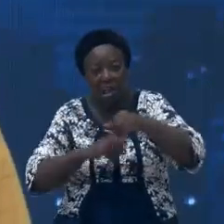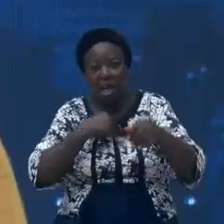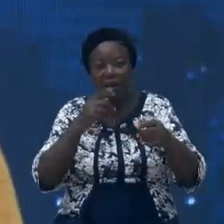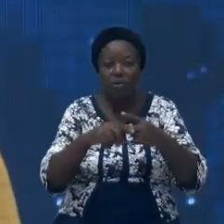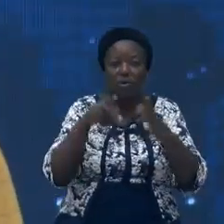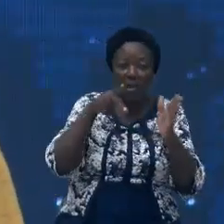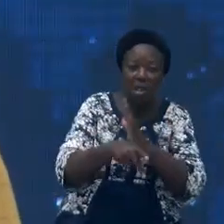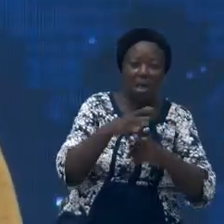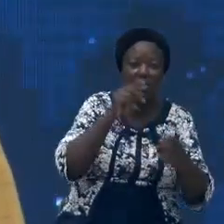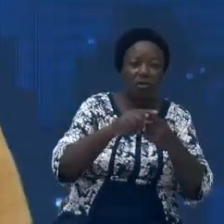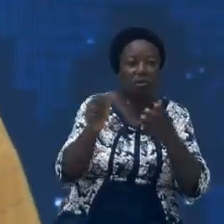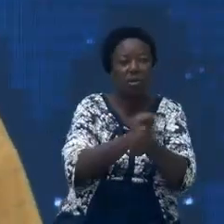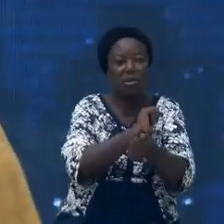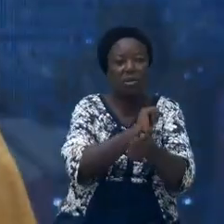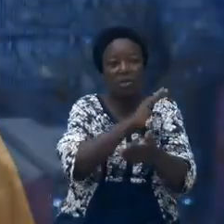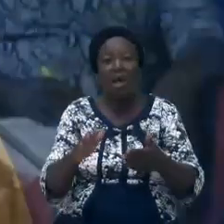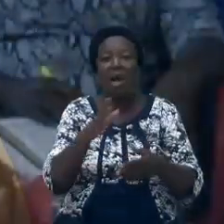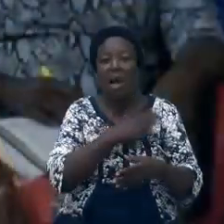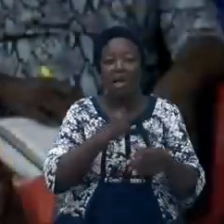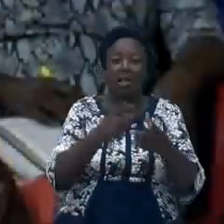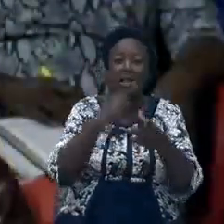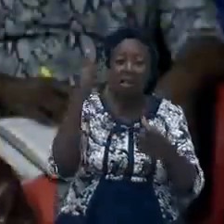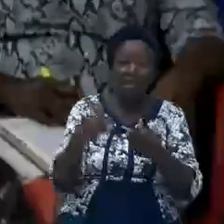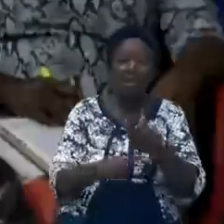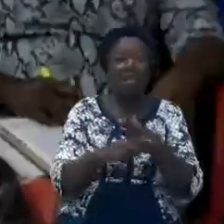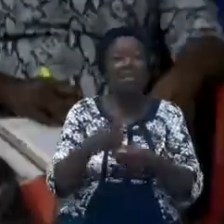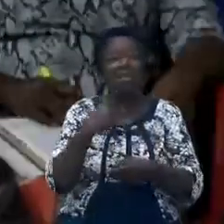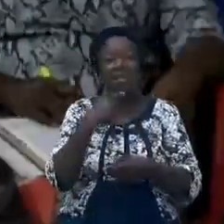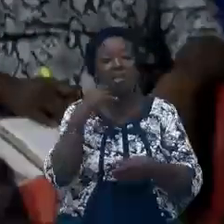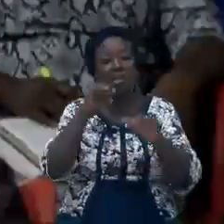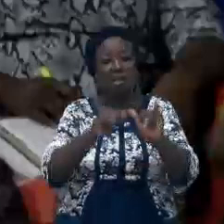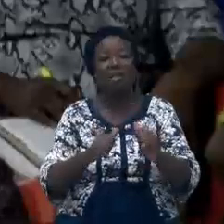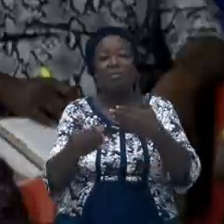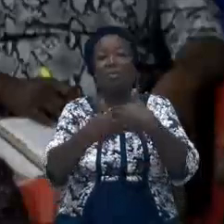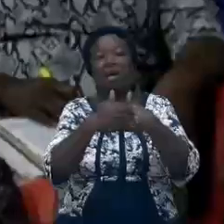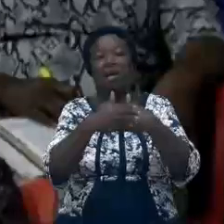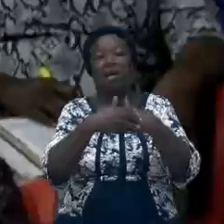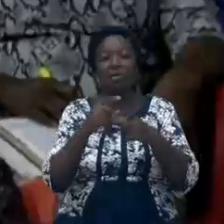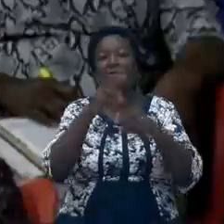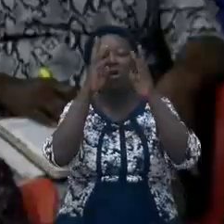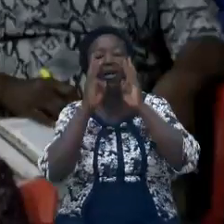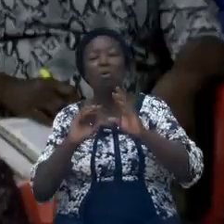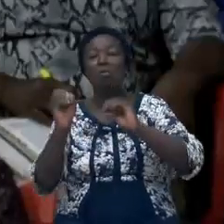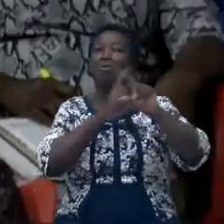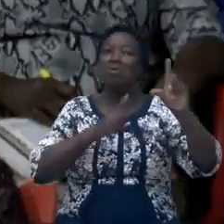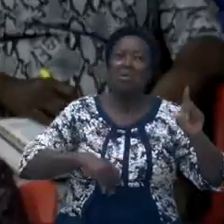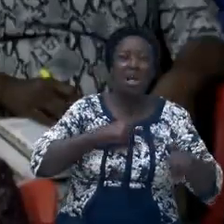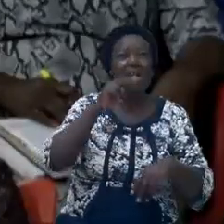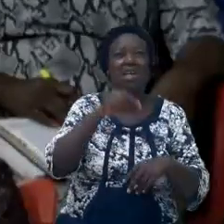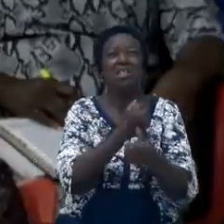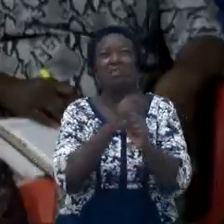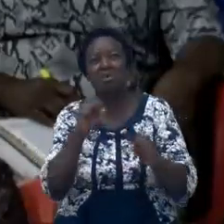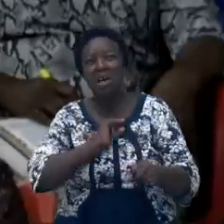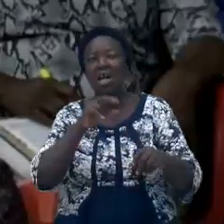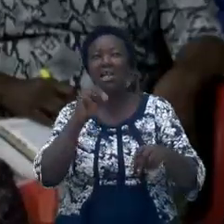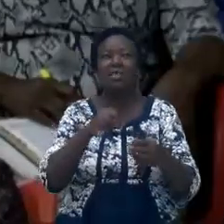will allow Satan to steal and to kill and to destroy, and then he stays behind and